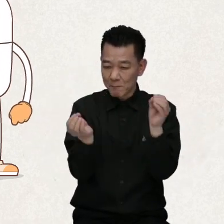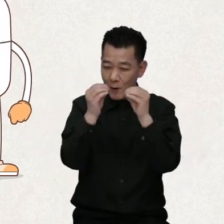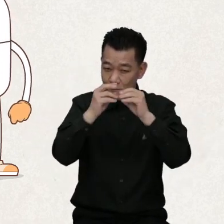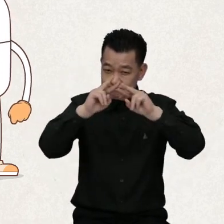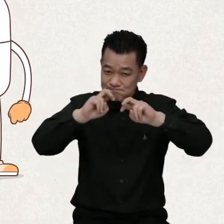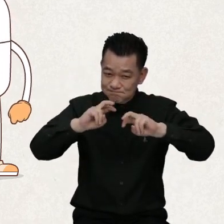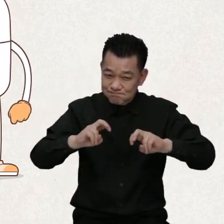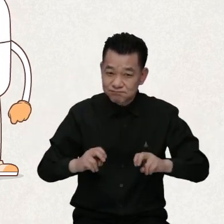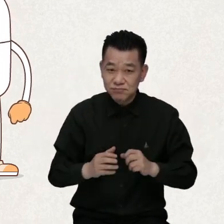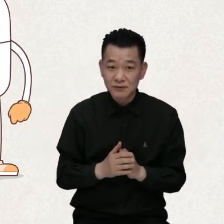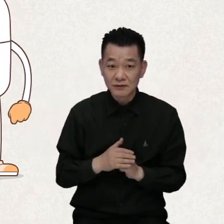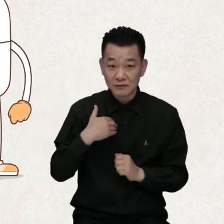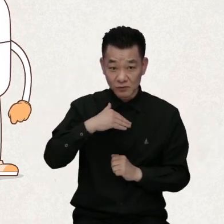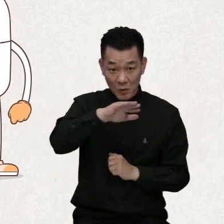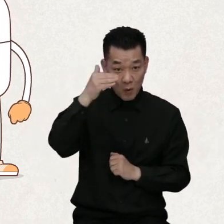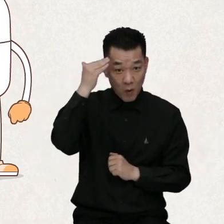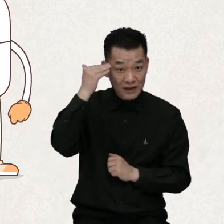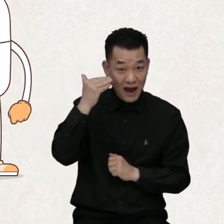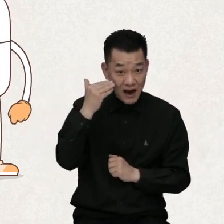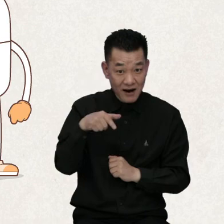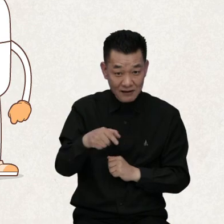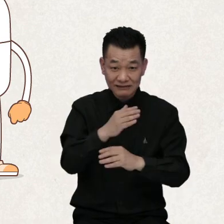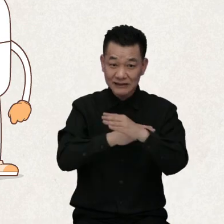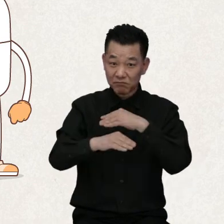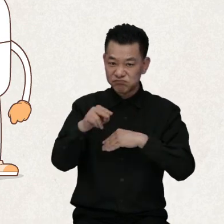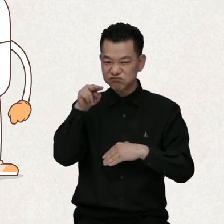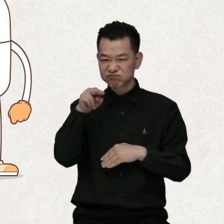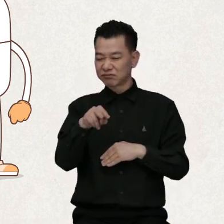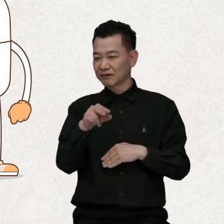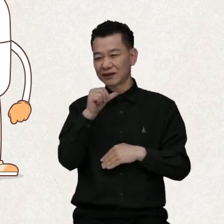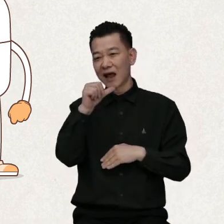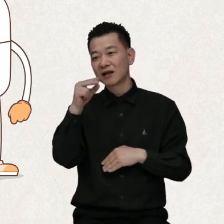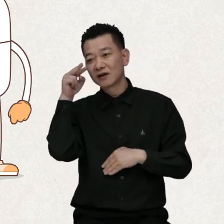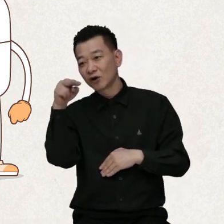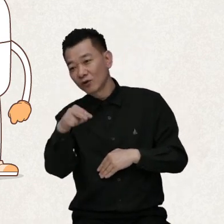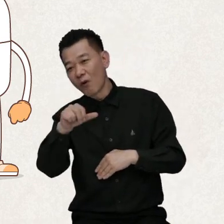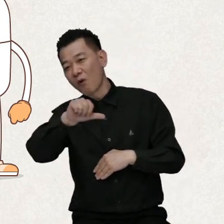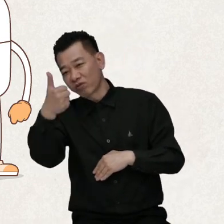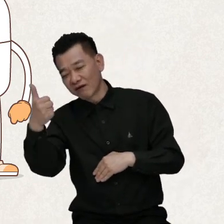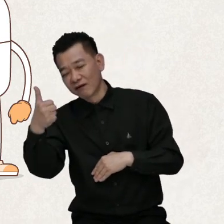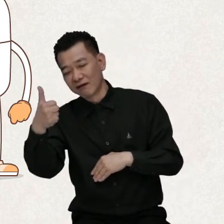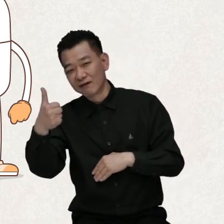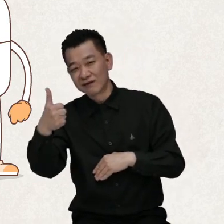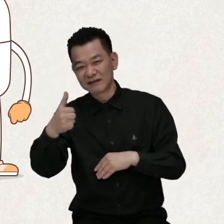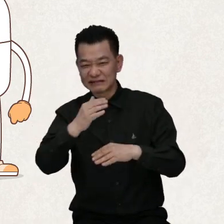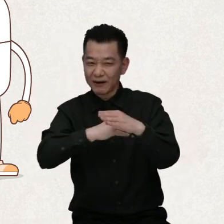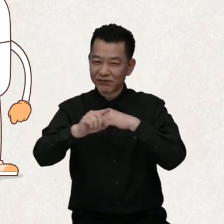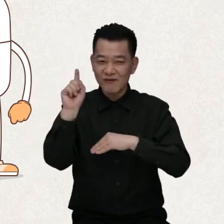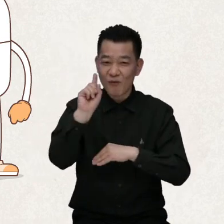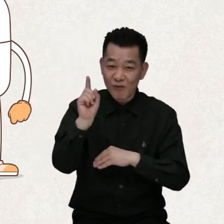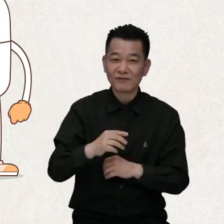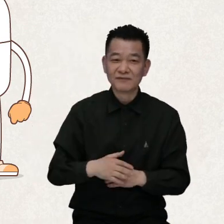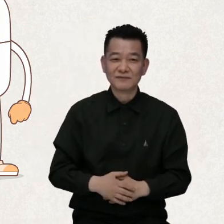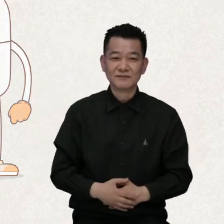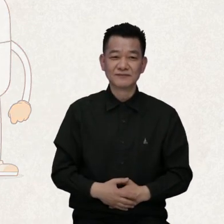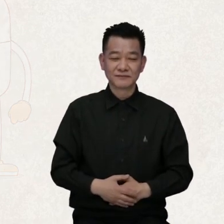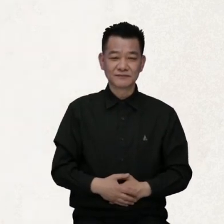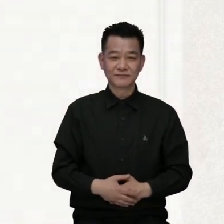more. There are some countries include some types of disabilities, whereas Korea does not.